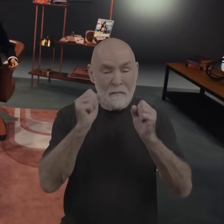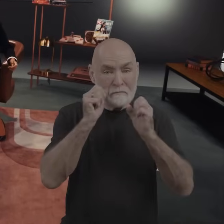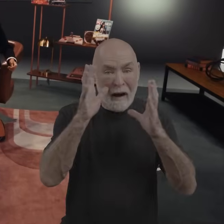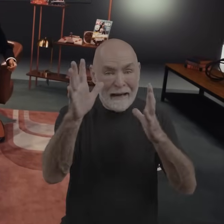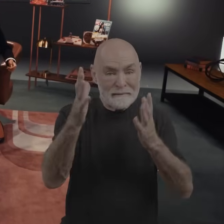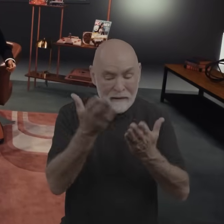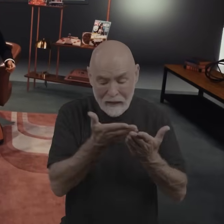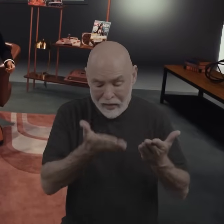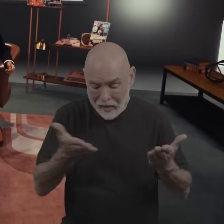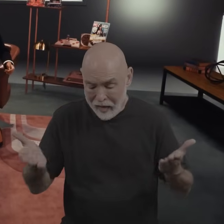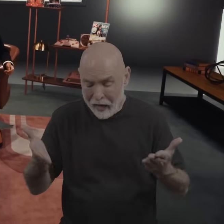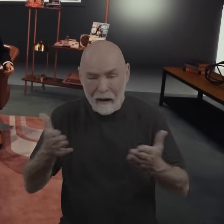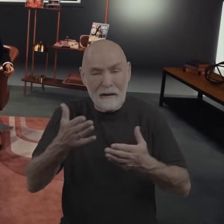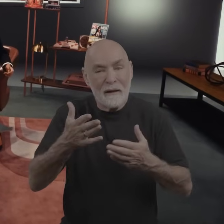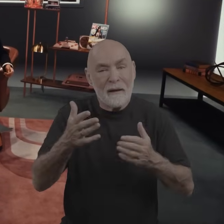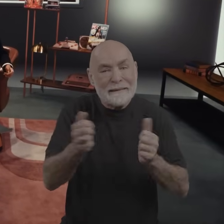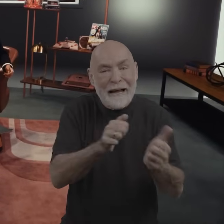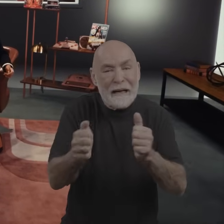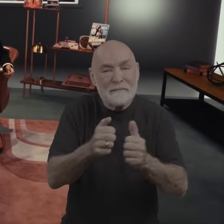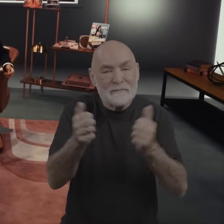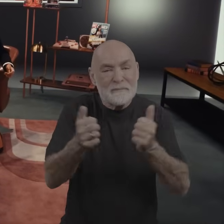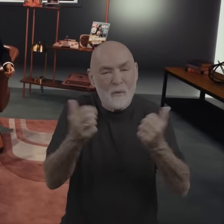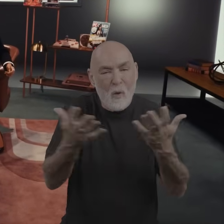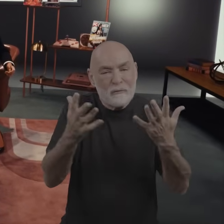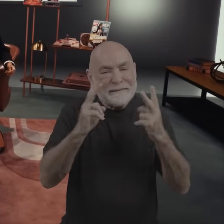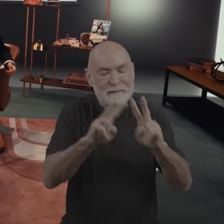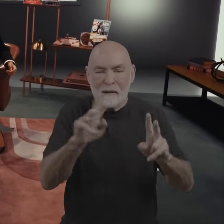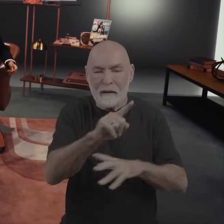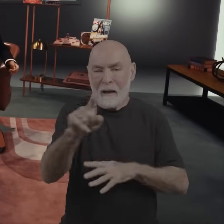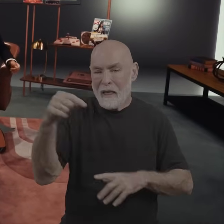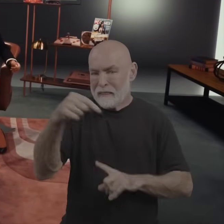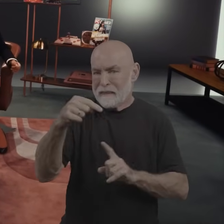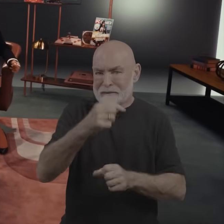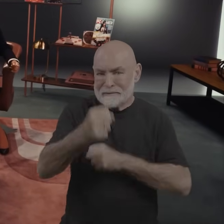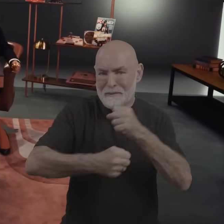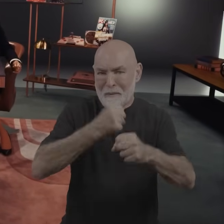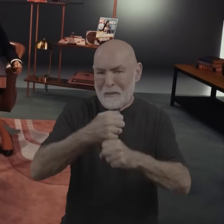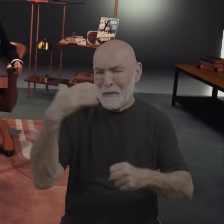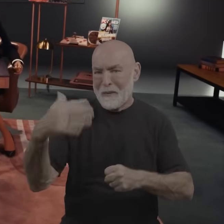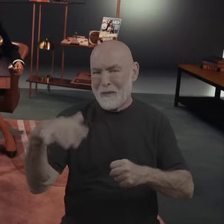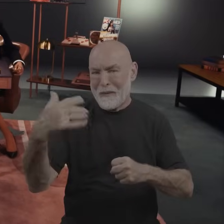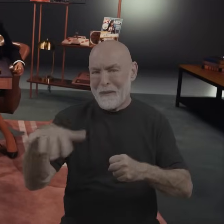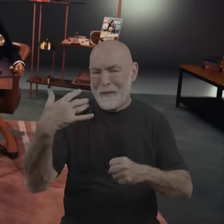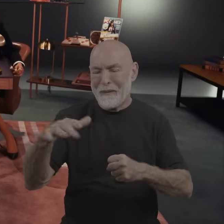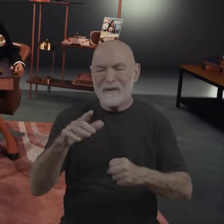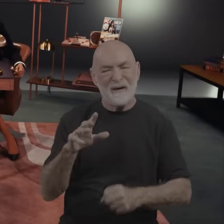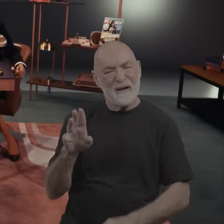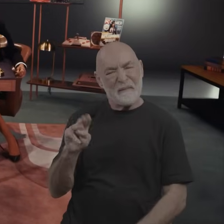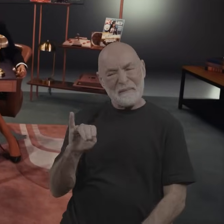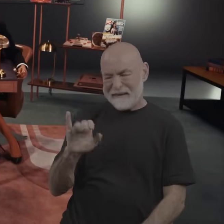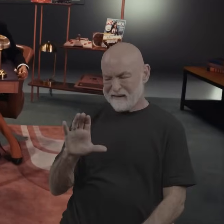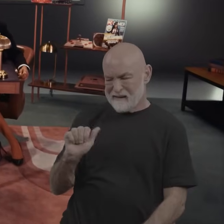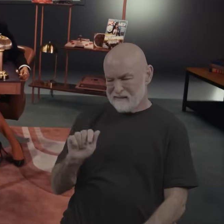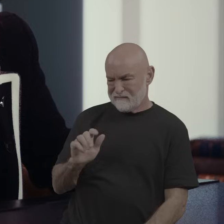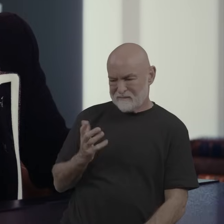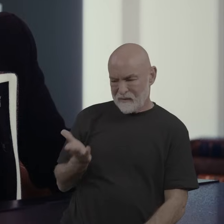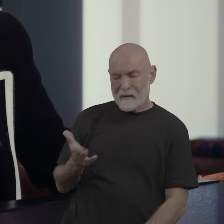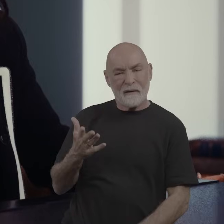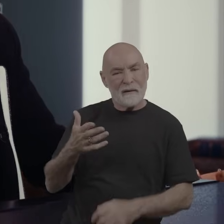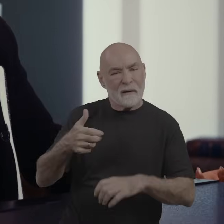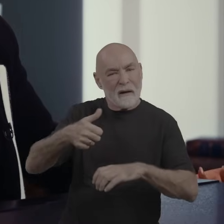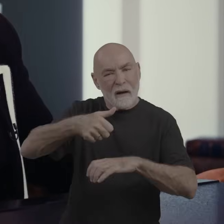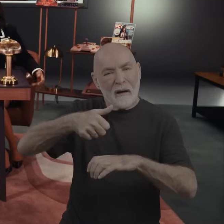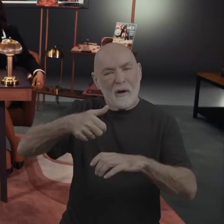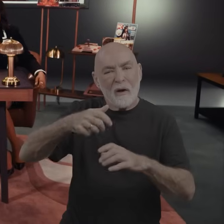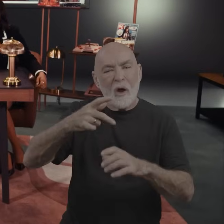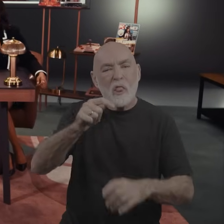What an amazing collection of games we've already seen. Mica, we are really turning up the heat this year. we sure are. Mica, what is that? Oh, it's